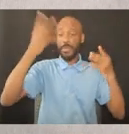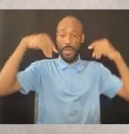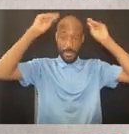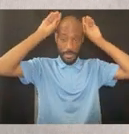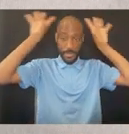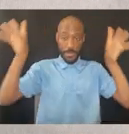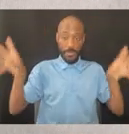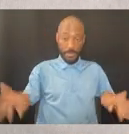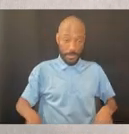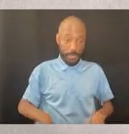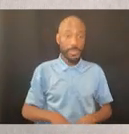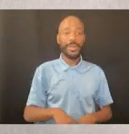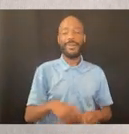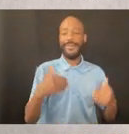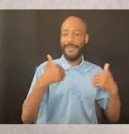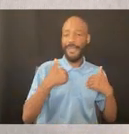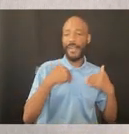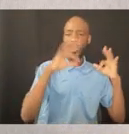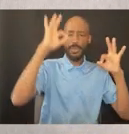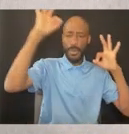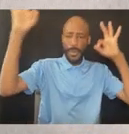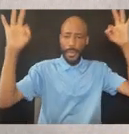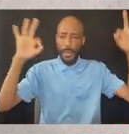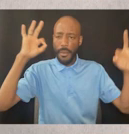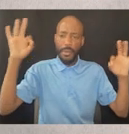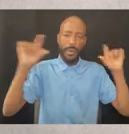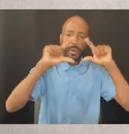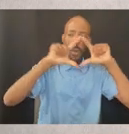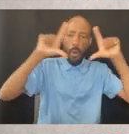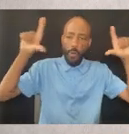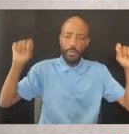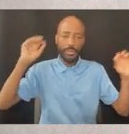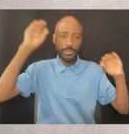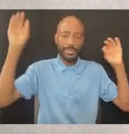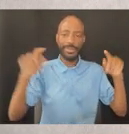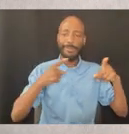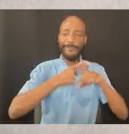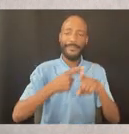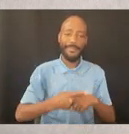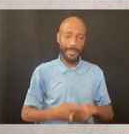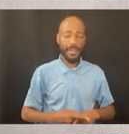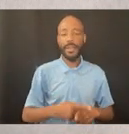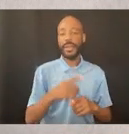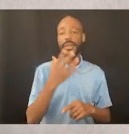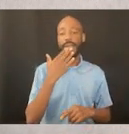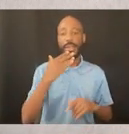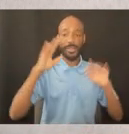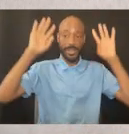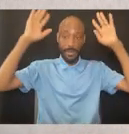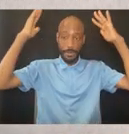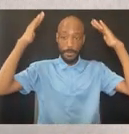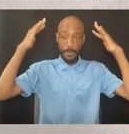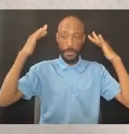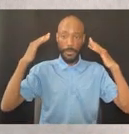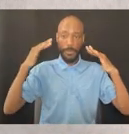small circles and ovals in contrasting colors. And below the neck, the colors flatten and